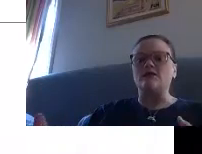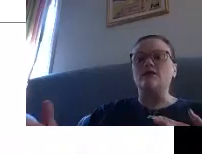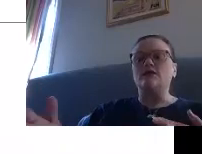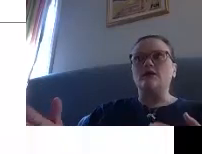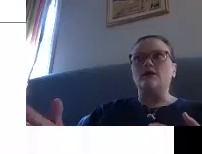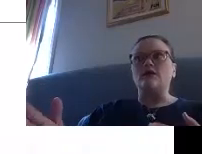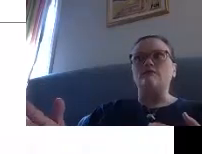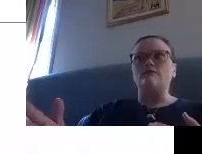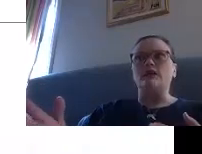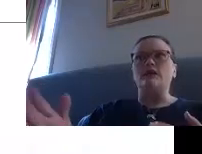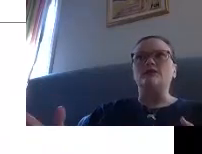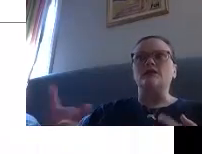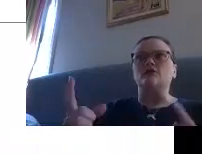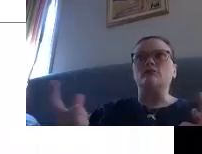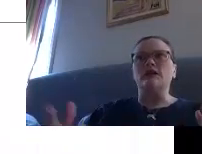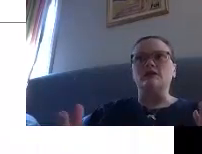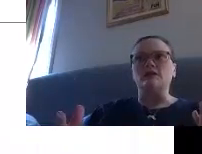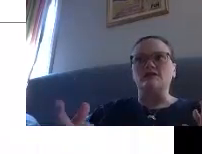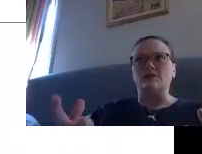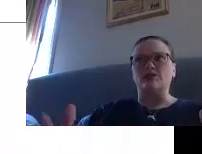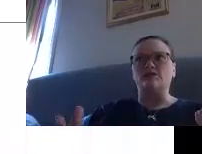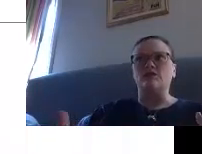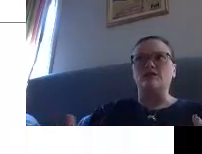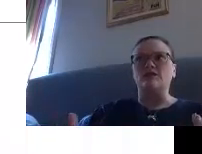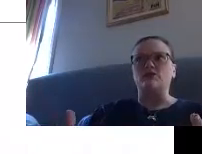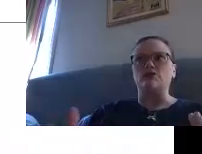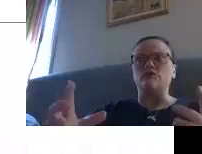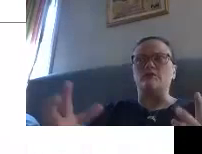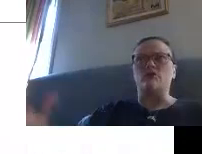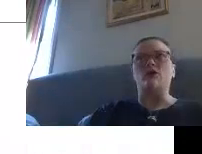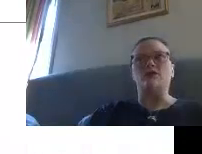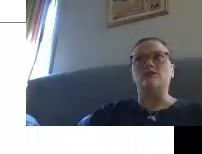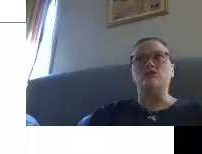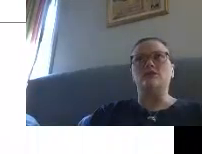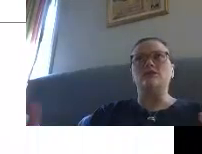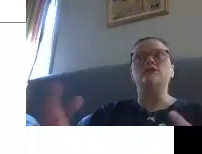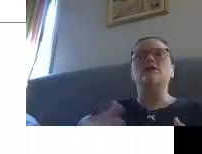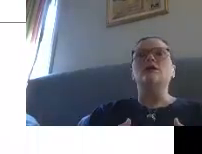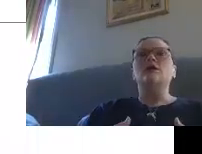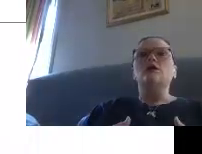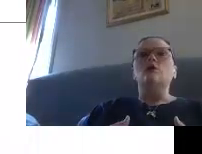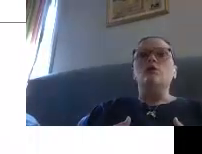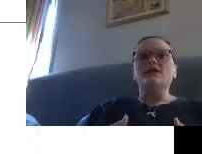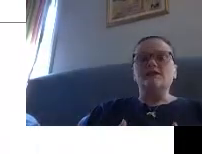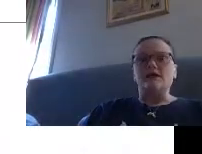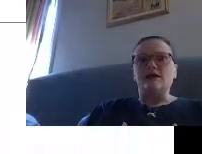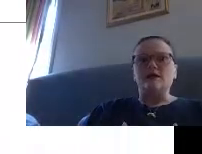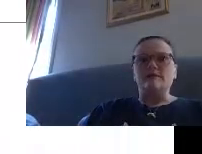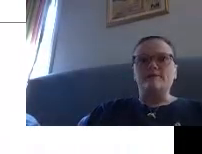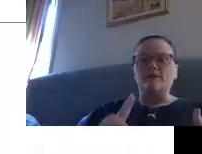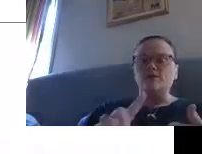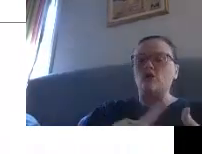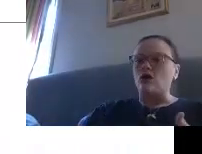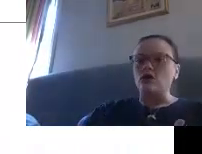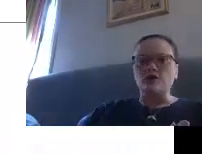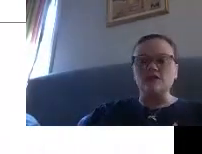thing that I would say if you're planning this, especially for elected officials, but for all constituents. We said,